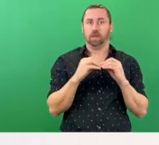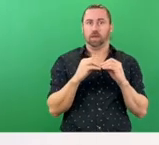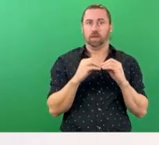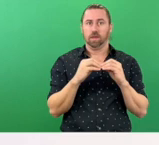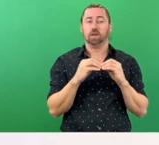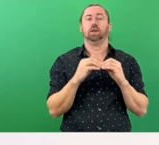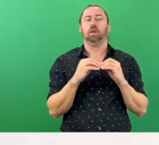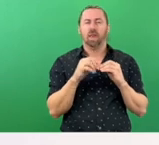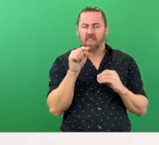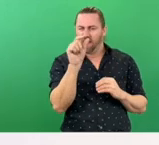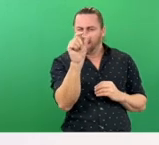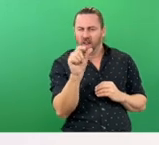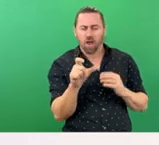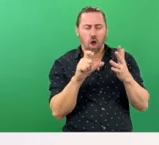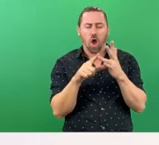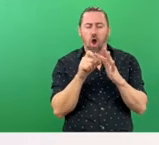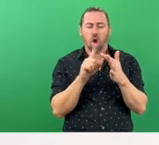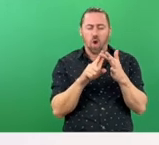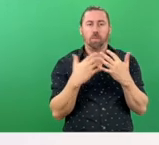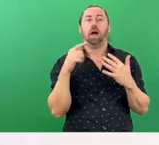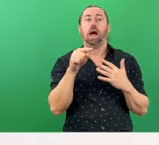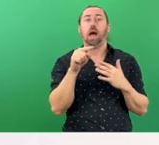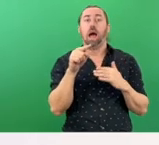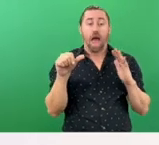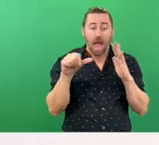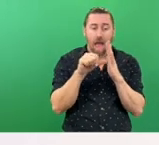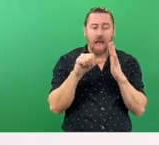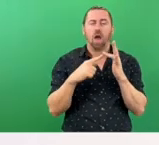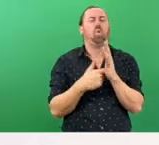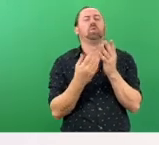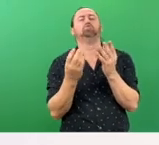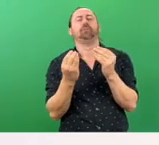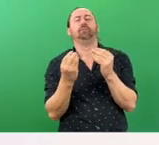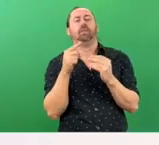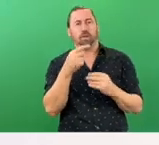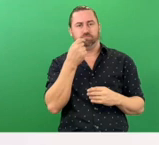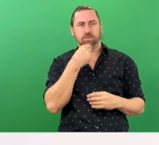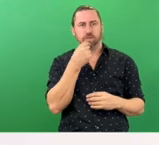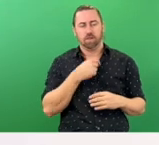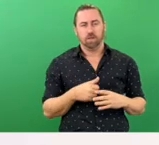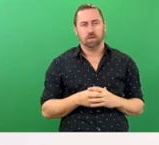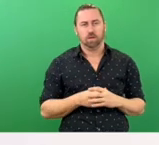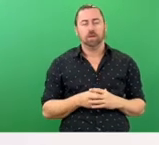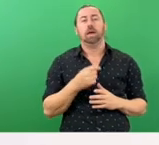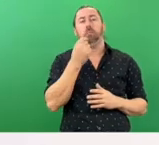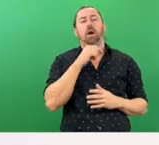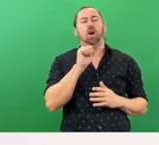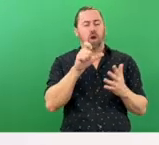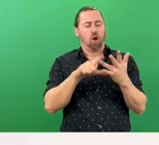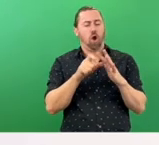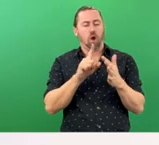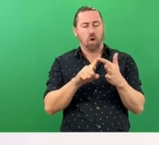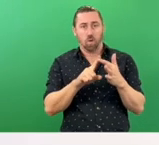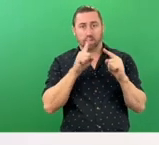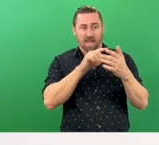6B. All of those codes refer to the relative hardness or softness of the pencil. Now, pencils are